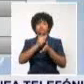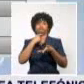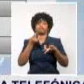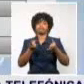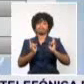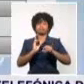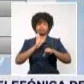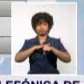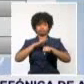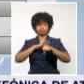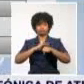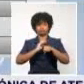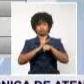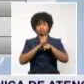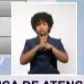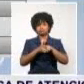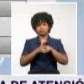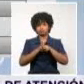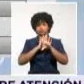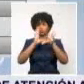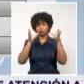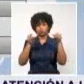of